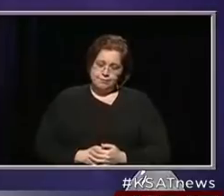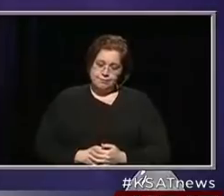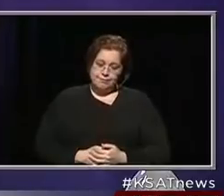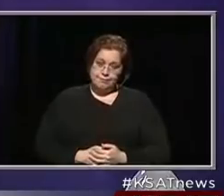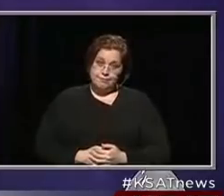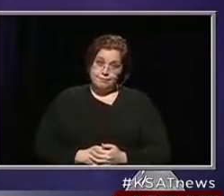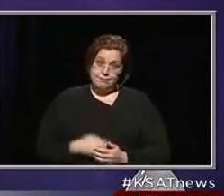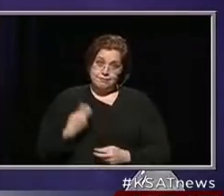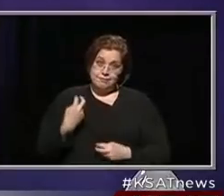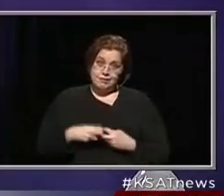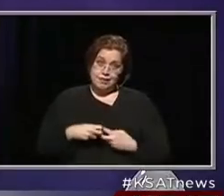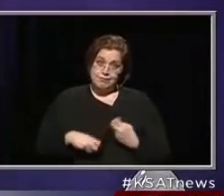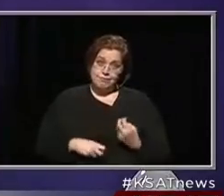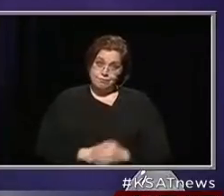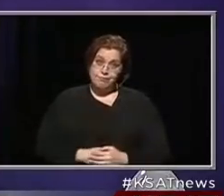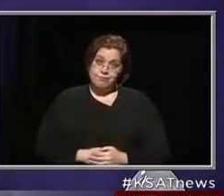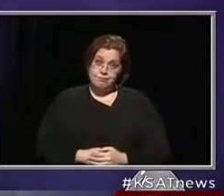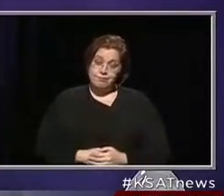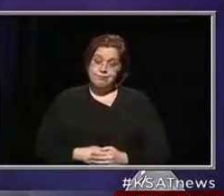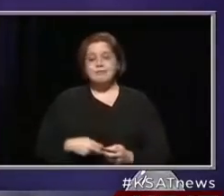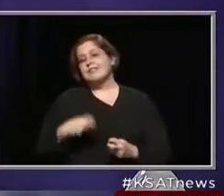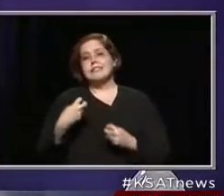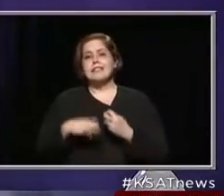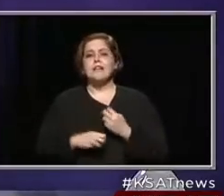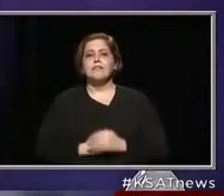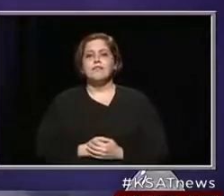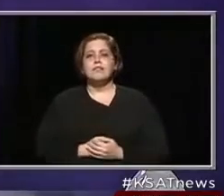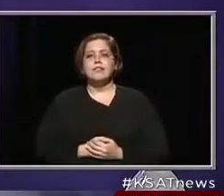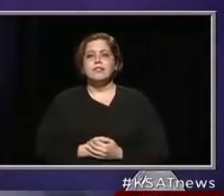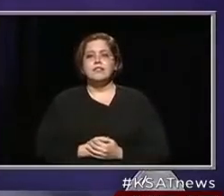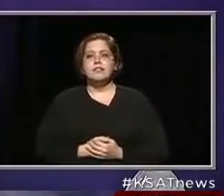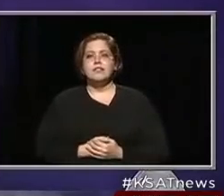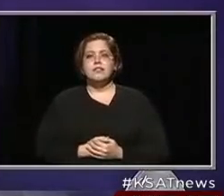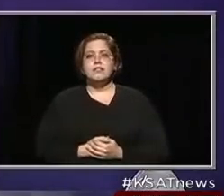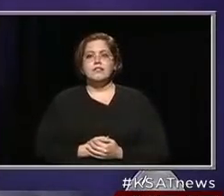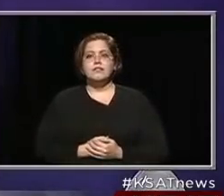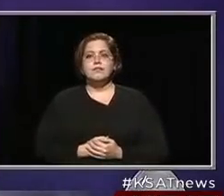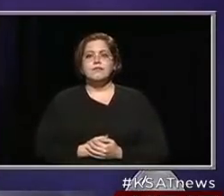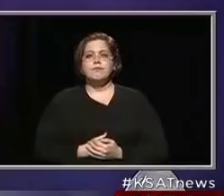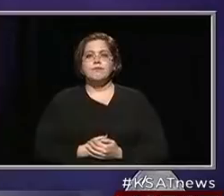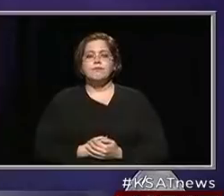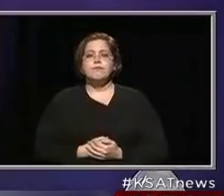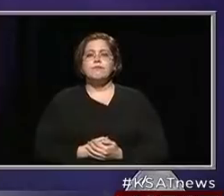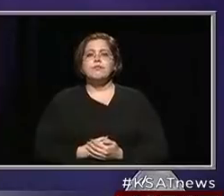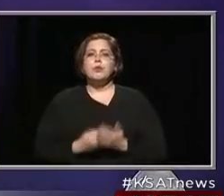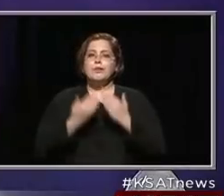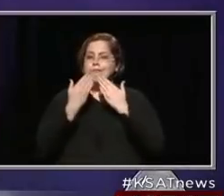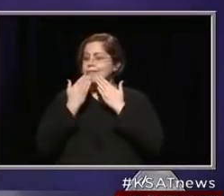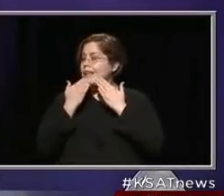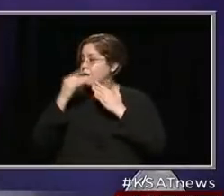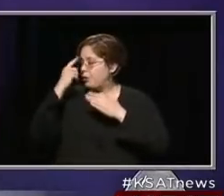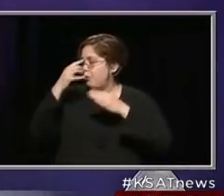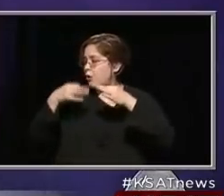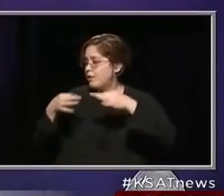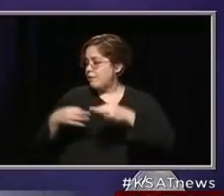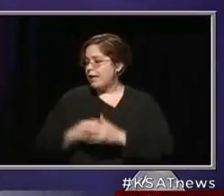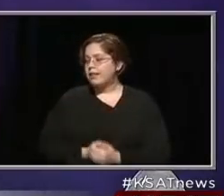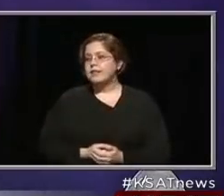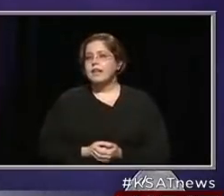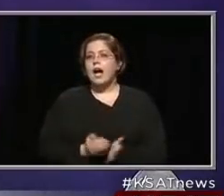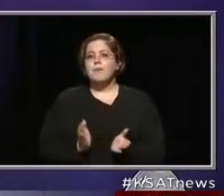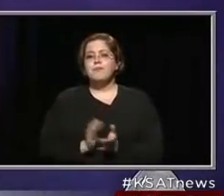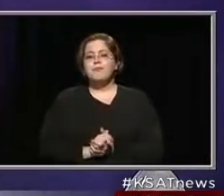it's difficult on some of these between the state, national government, and us, but thanks for explaining that.